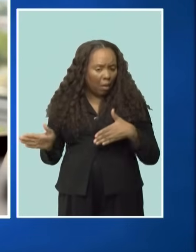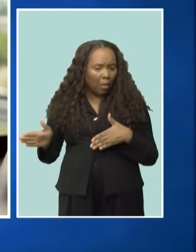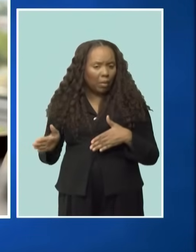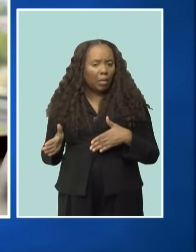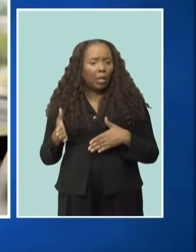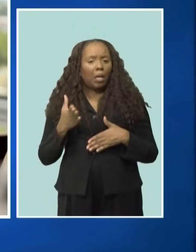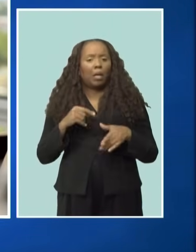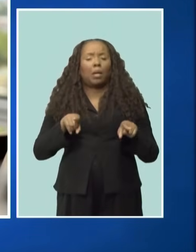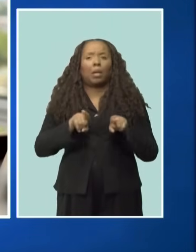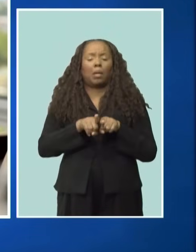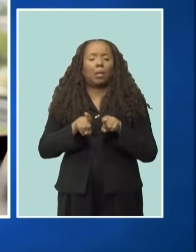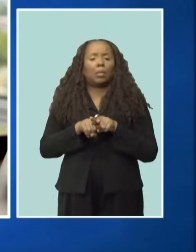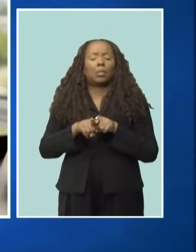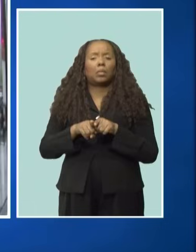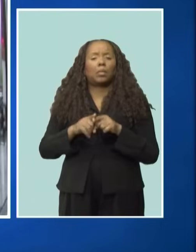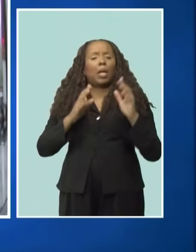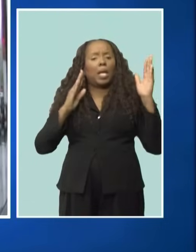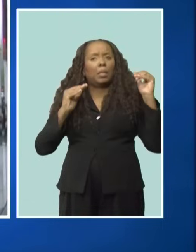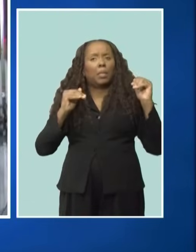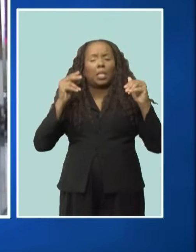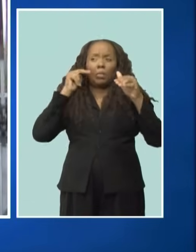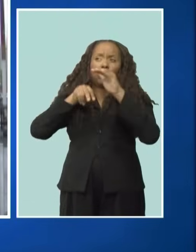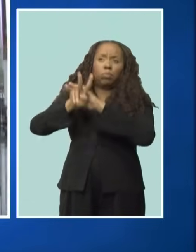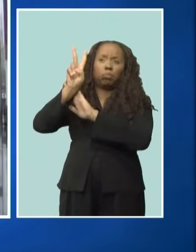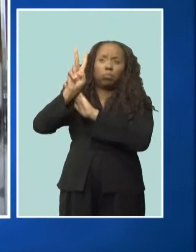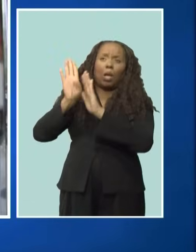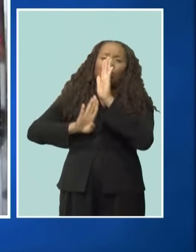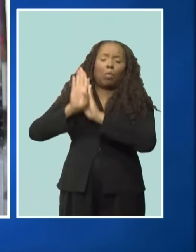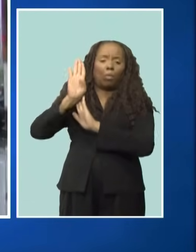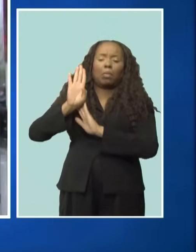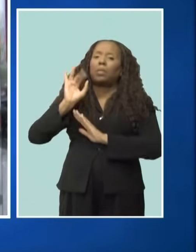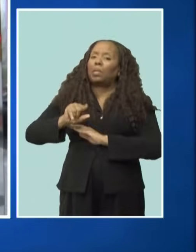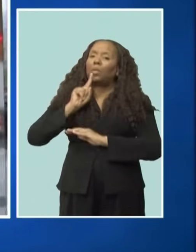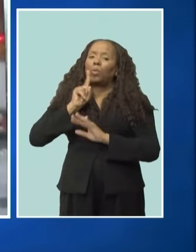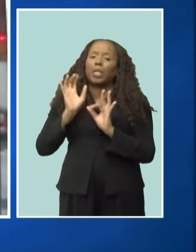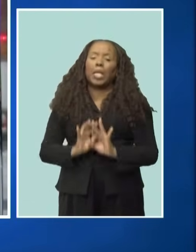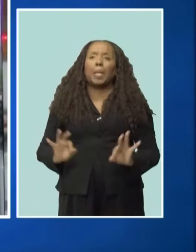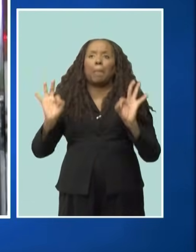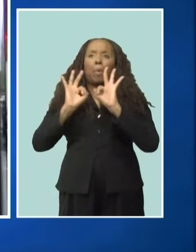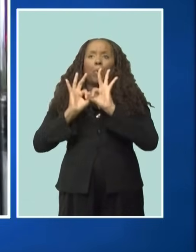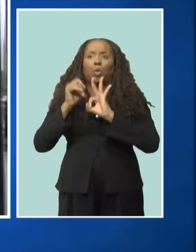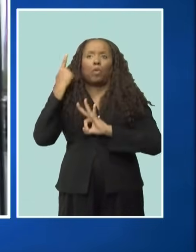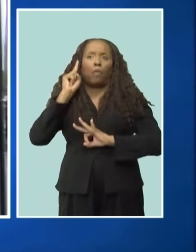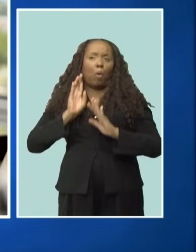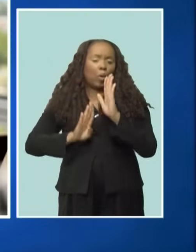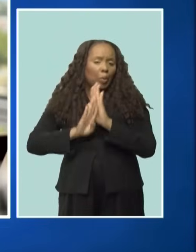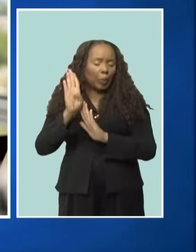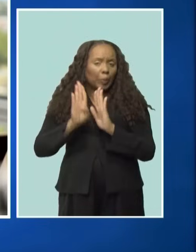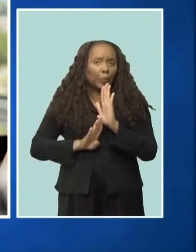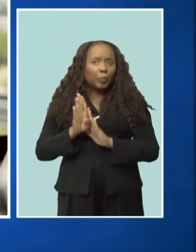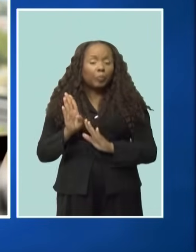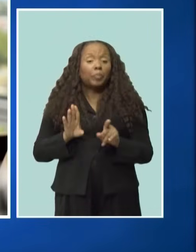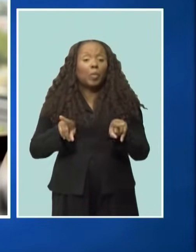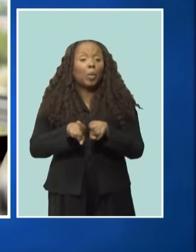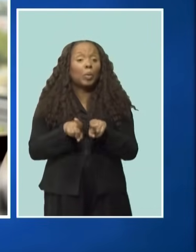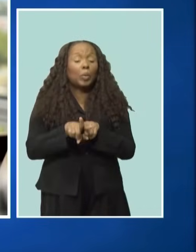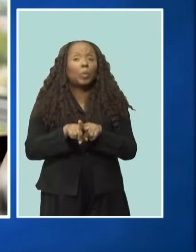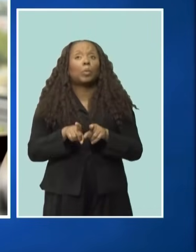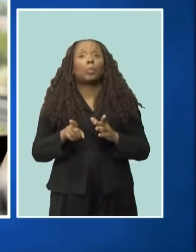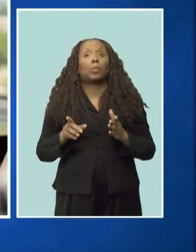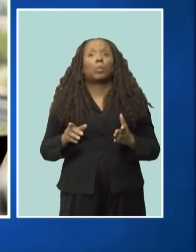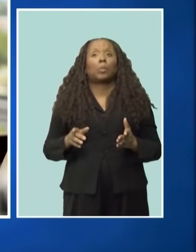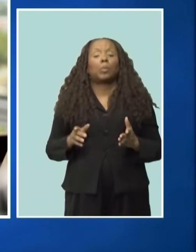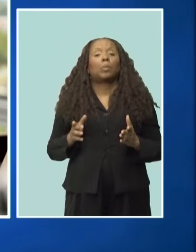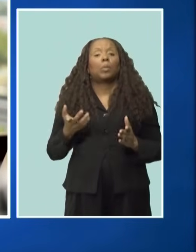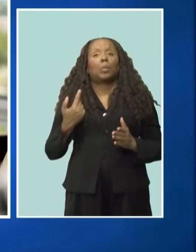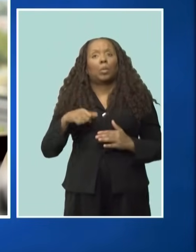expected continued strong economic growth. Those are the main drivers behind the report. They also mentioned the fact that we have built